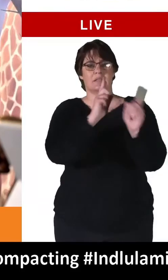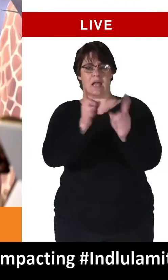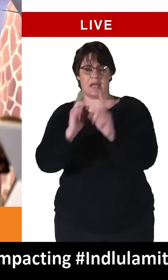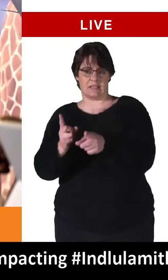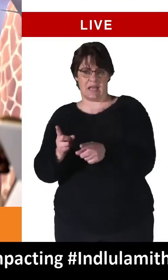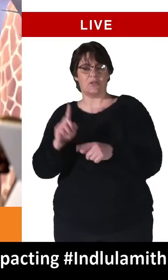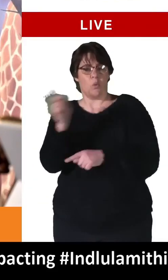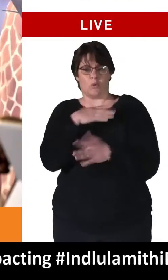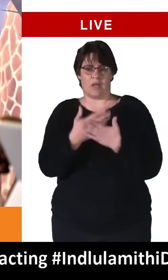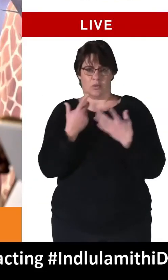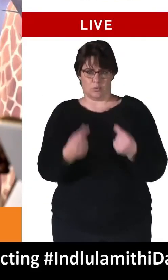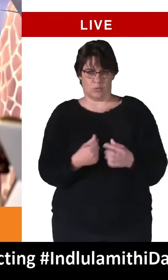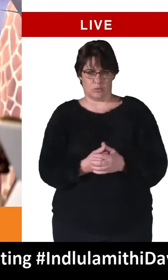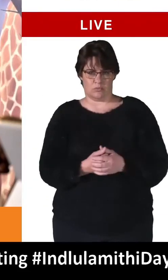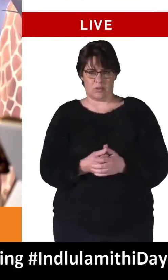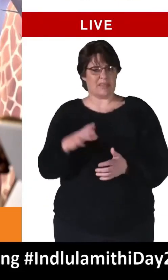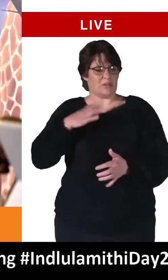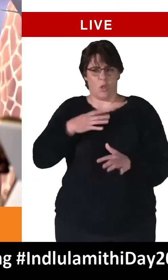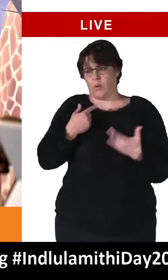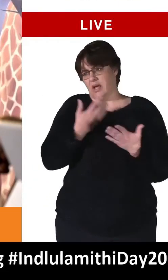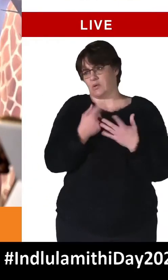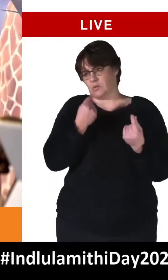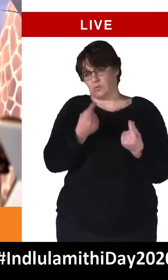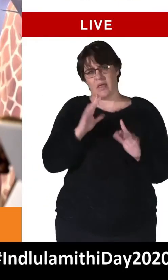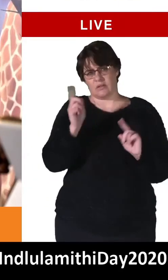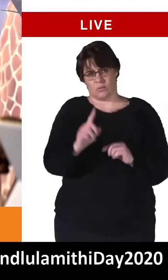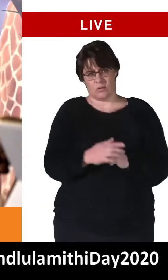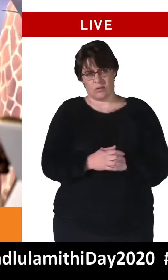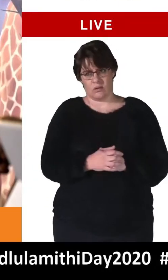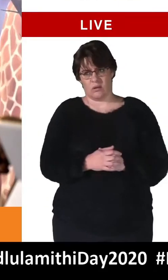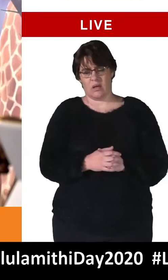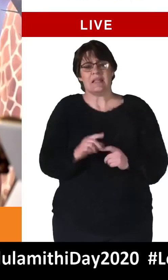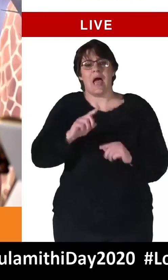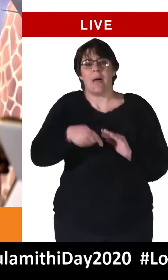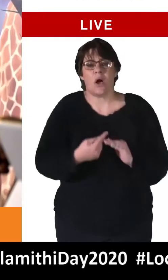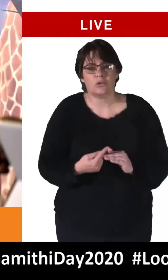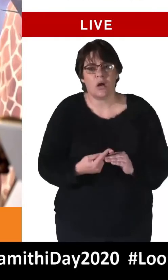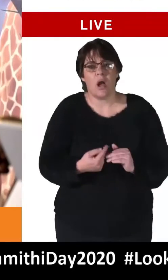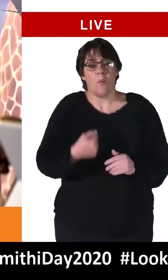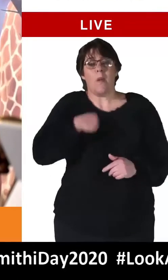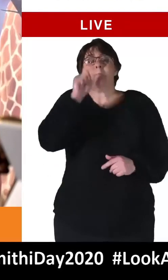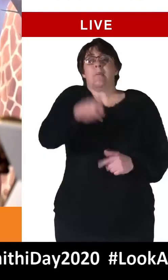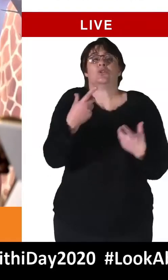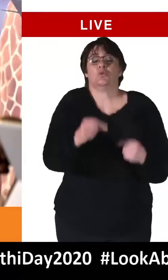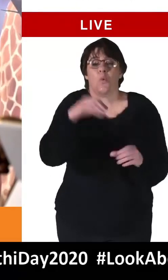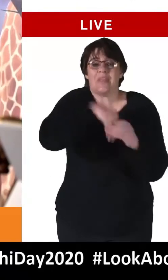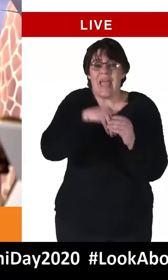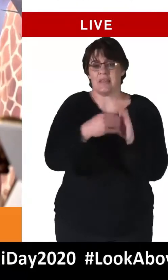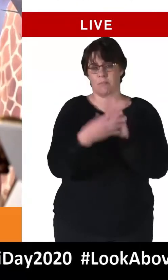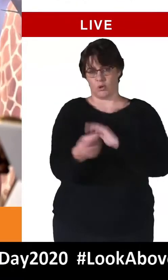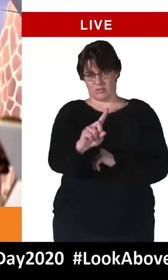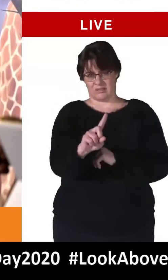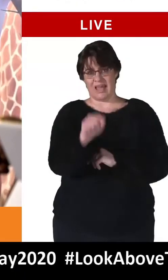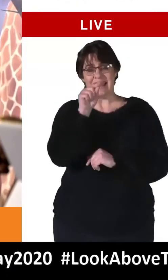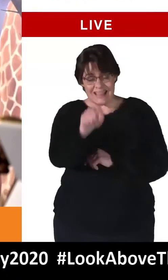country is what we can do. That's all we can do. That's all. It is about what should we do, and this model suggests